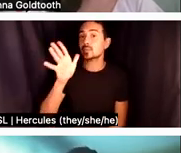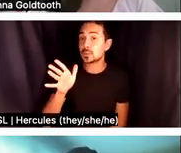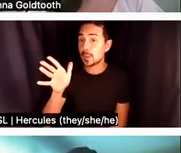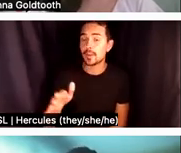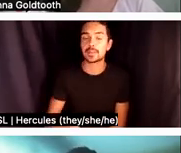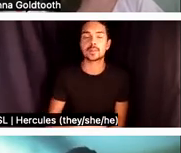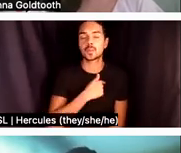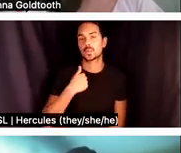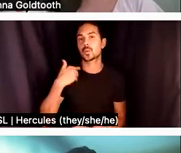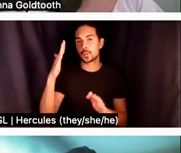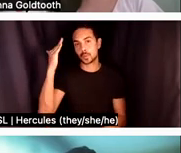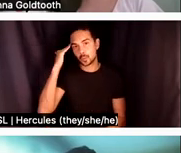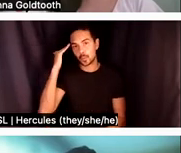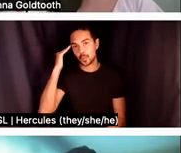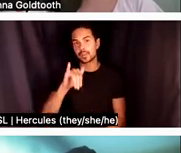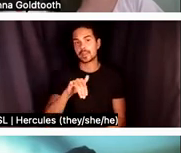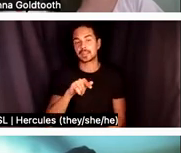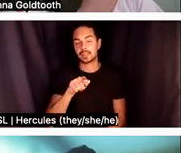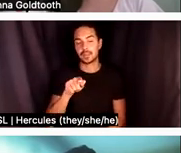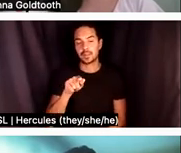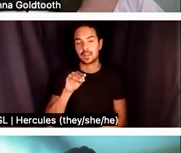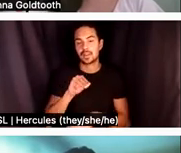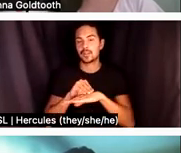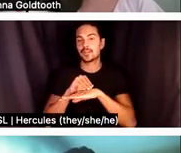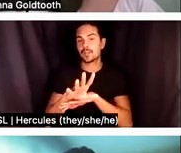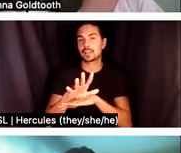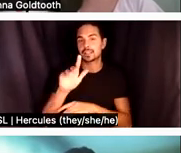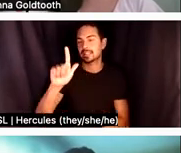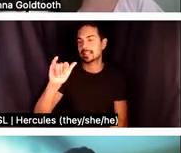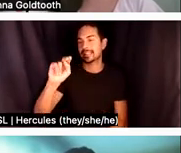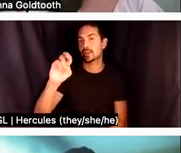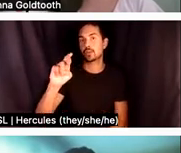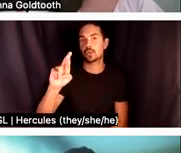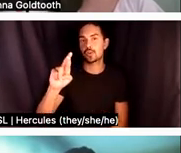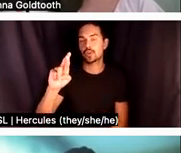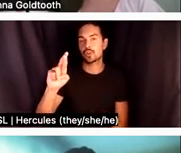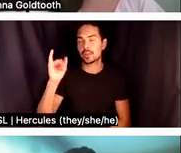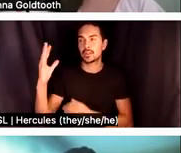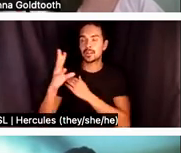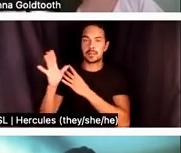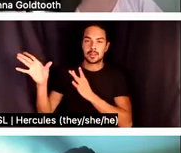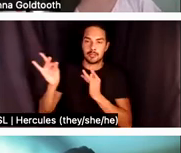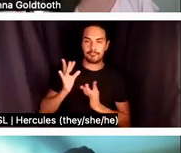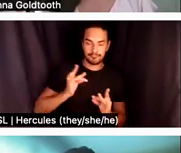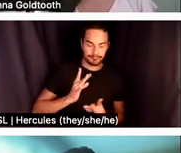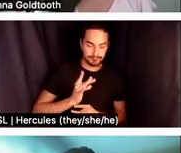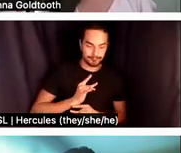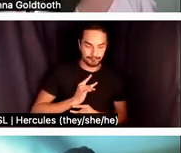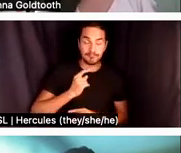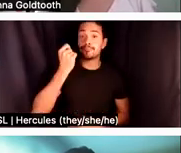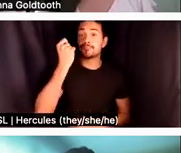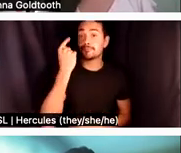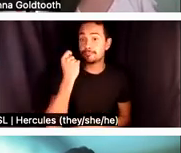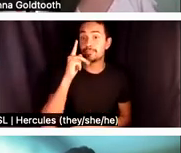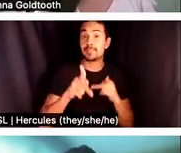we know that that those effects linger, but so do the effects of people who are